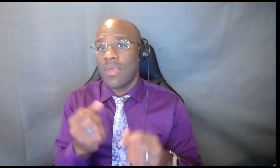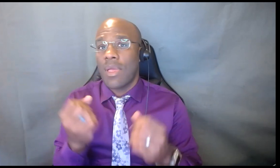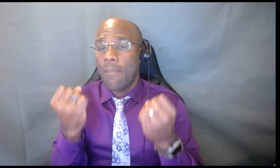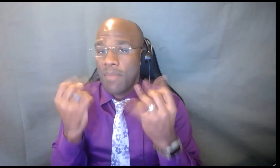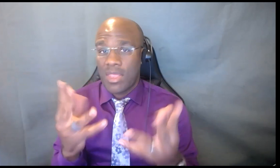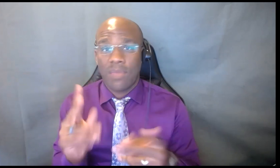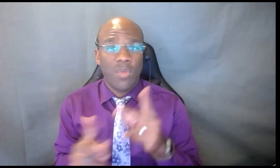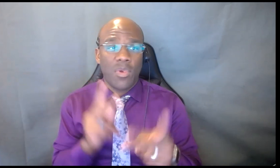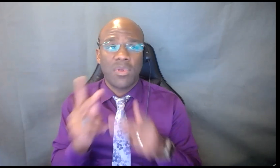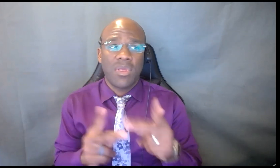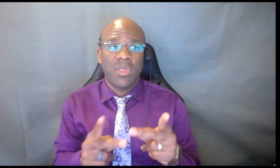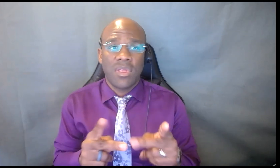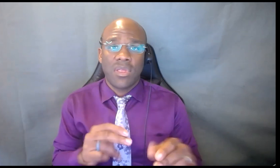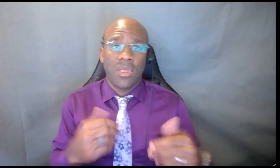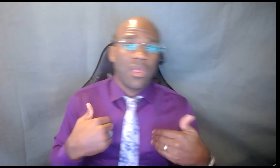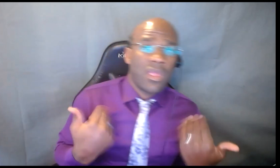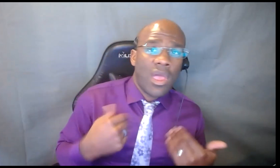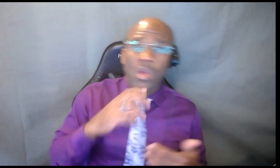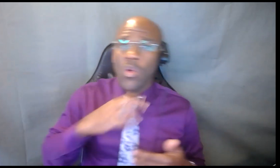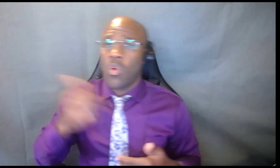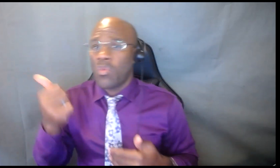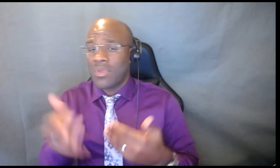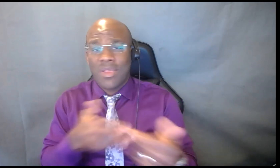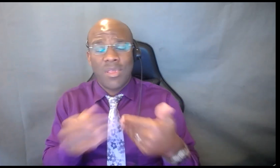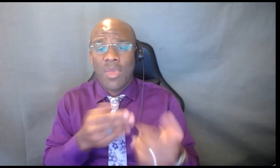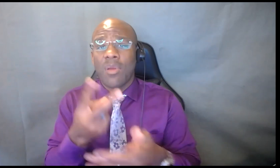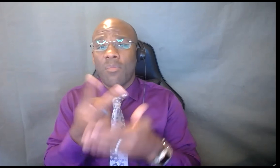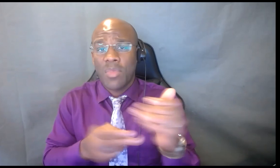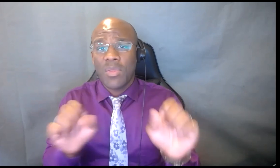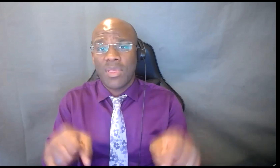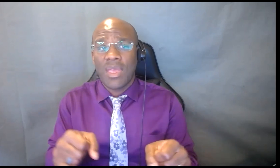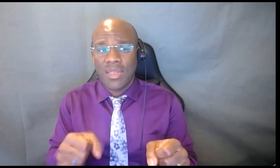and anyone can have it. But we do see that,